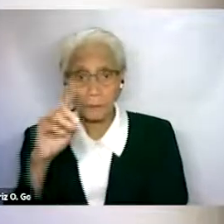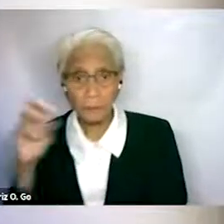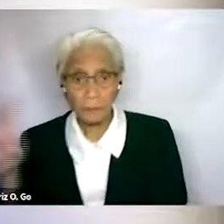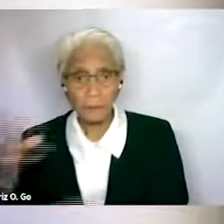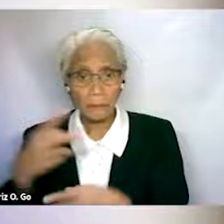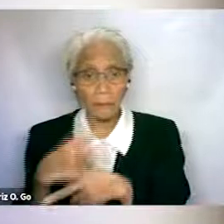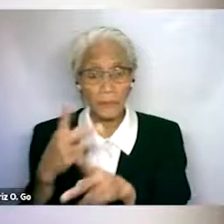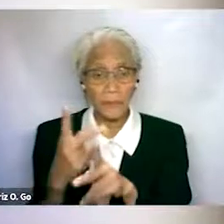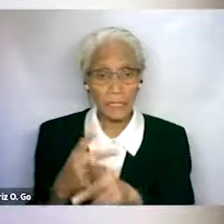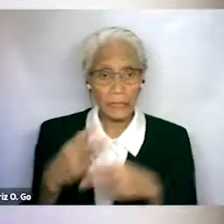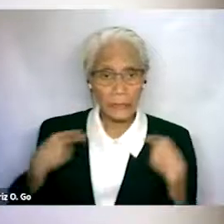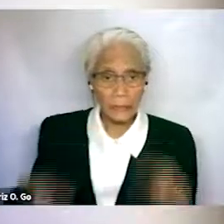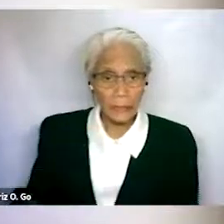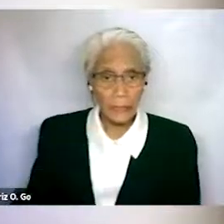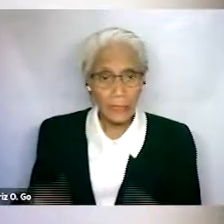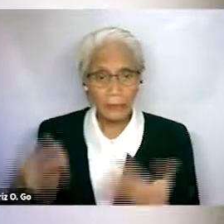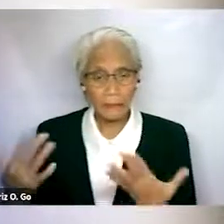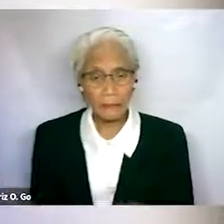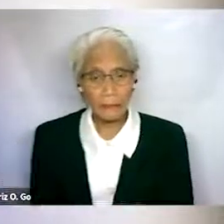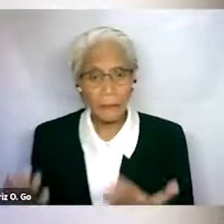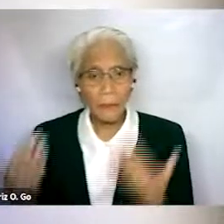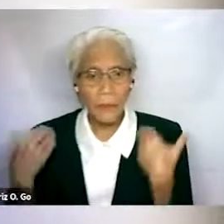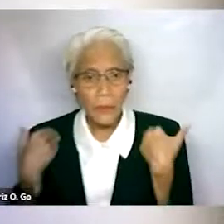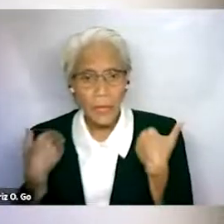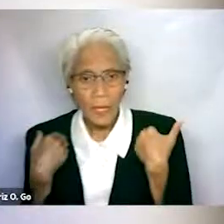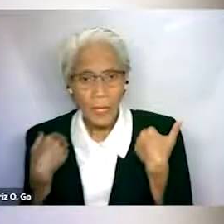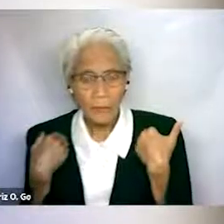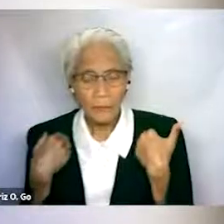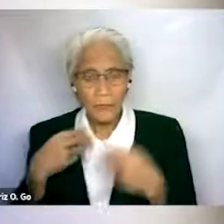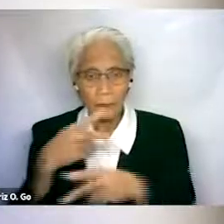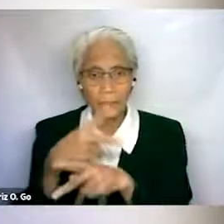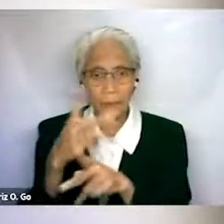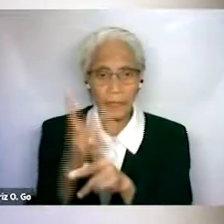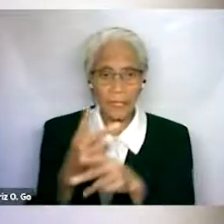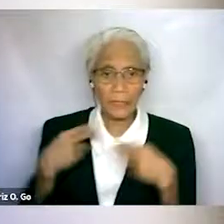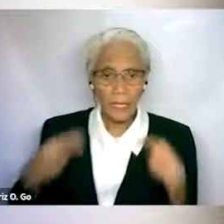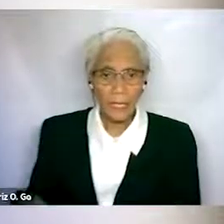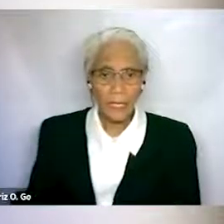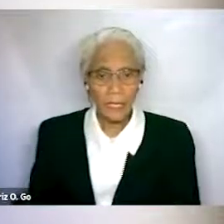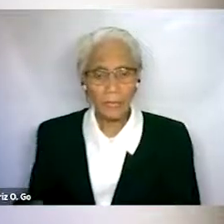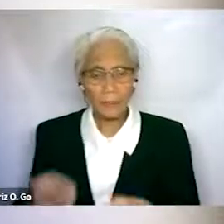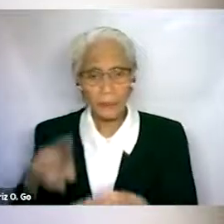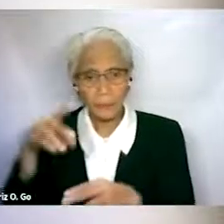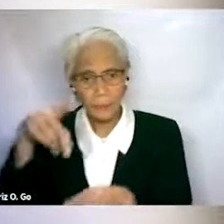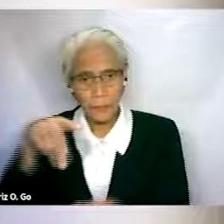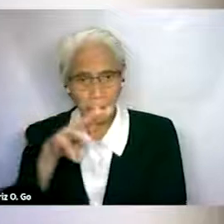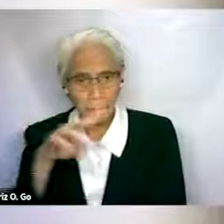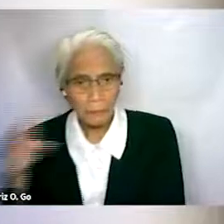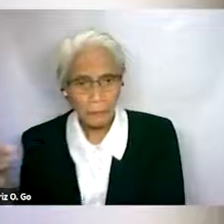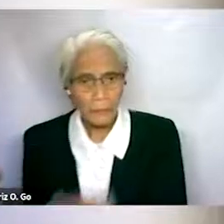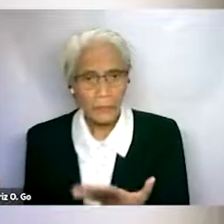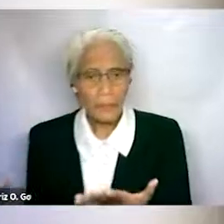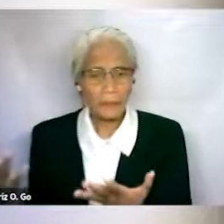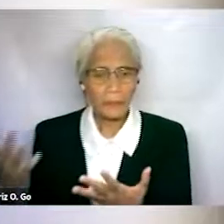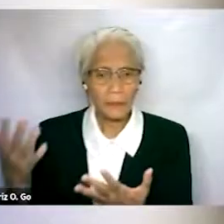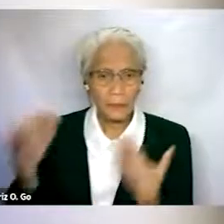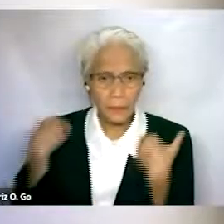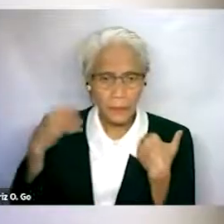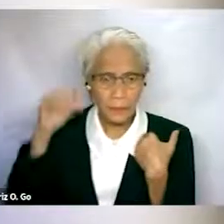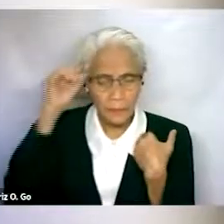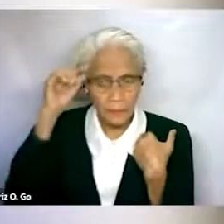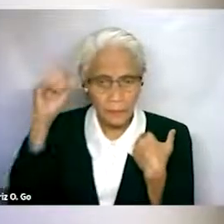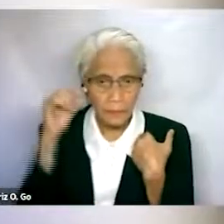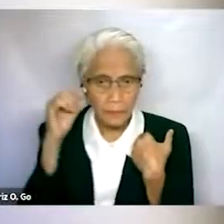work. Do not see each treaty reporting process as separate and compartmentalized from the other. The trend is really treaty